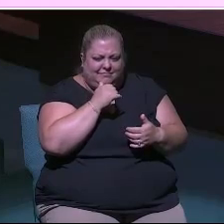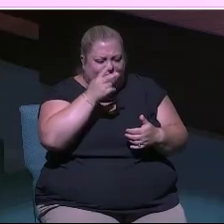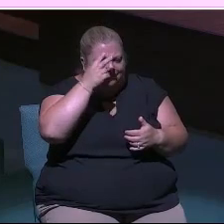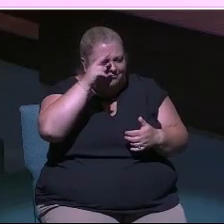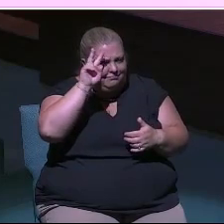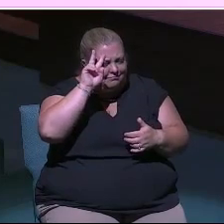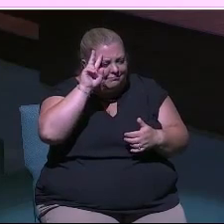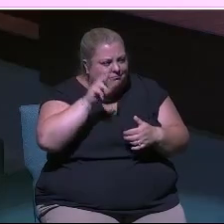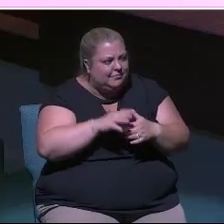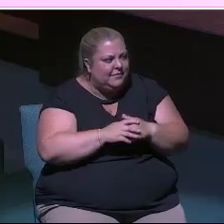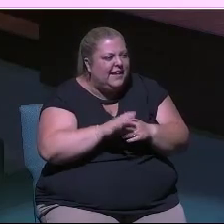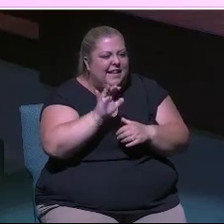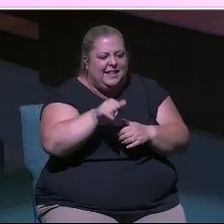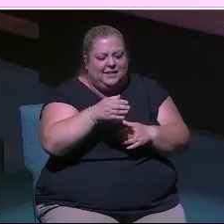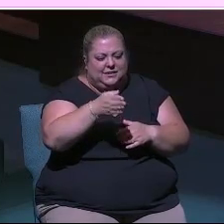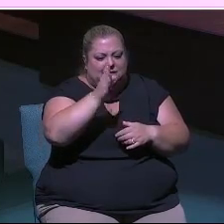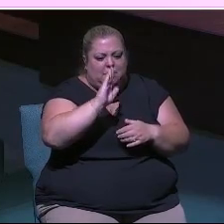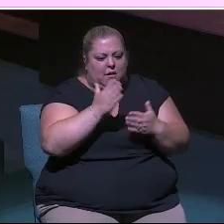That's a God thing.